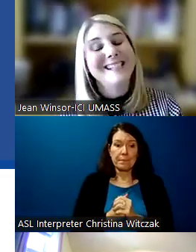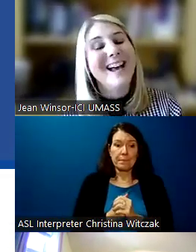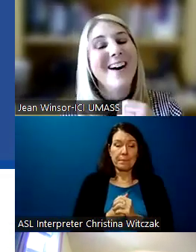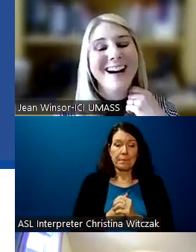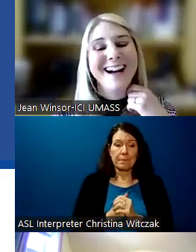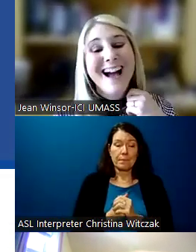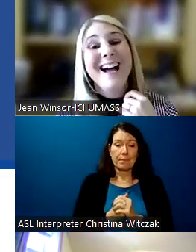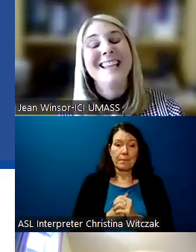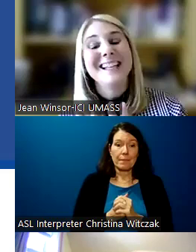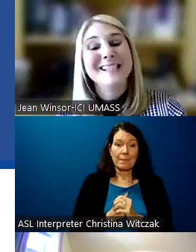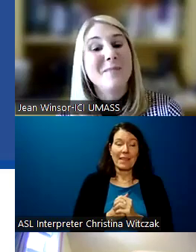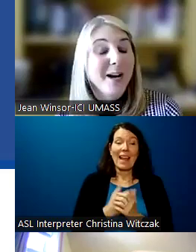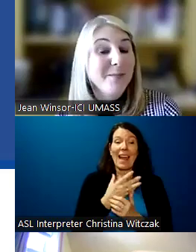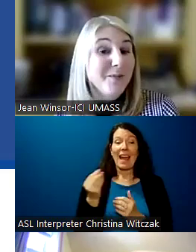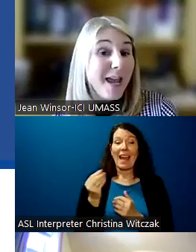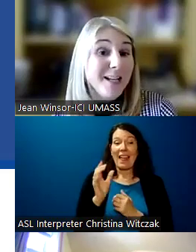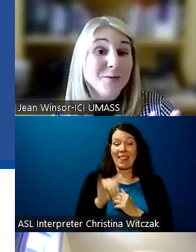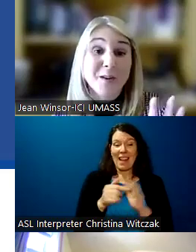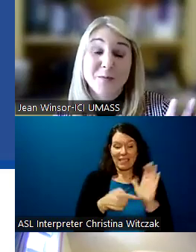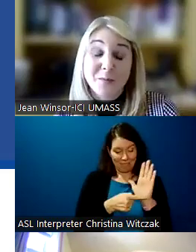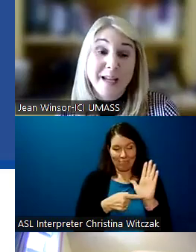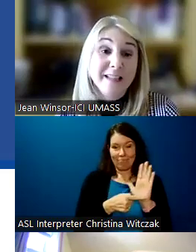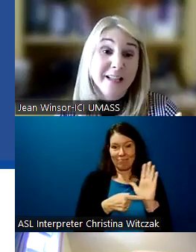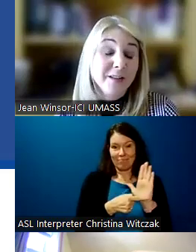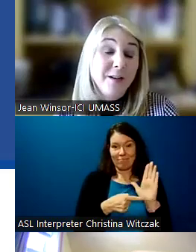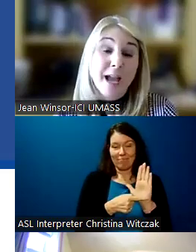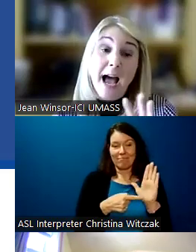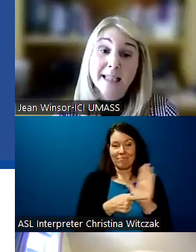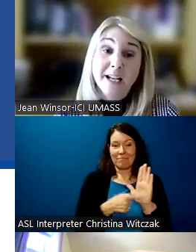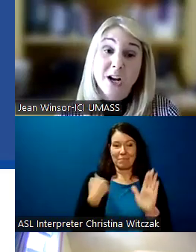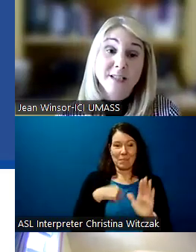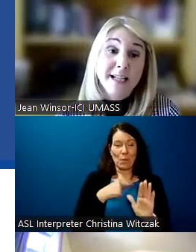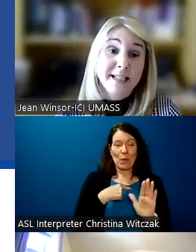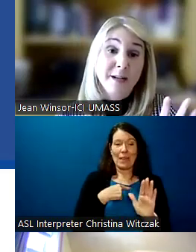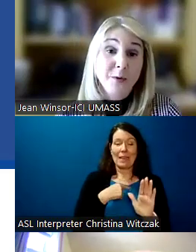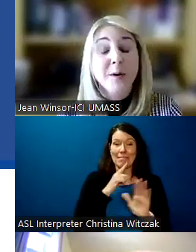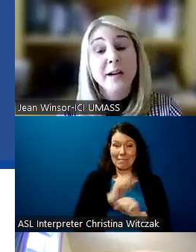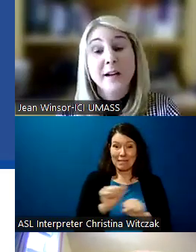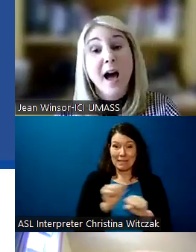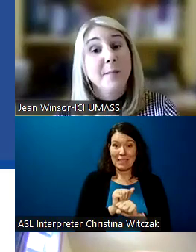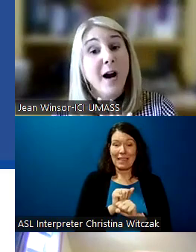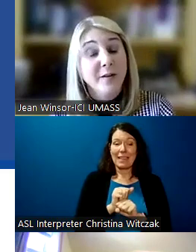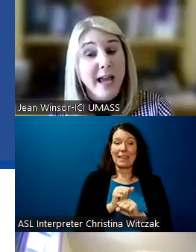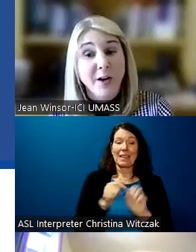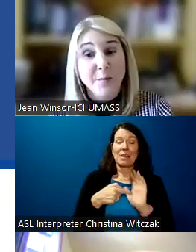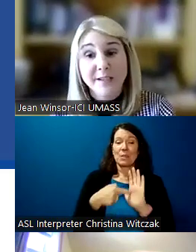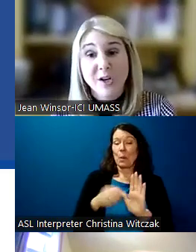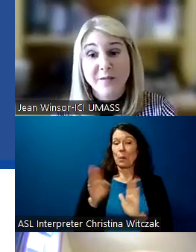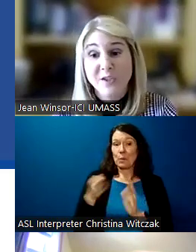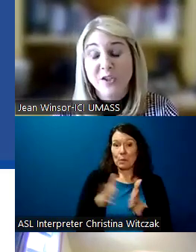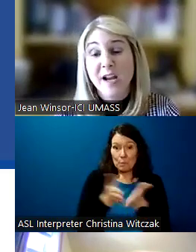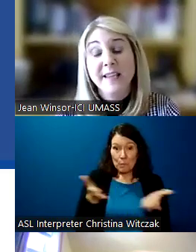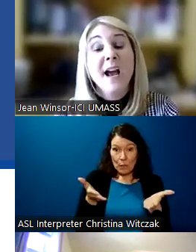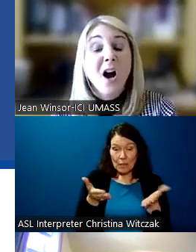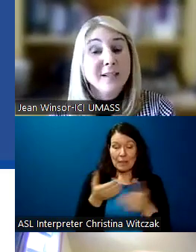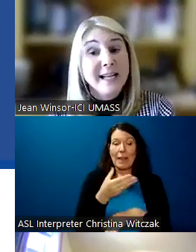And so this is the bottom of the page where we highlight our state data Blue Book, our Build a Chart